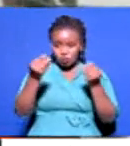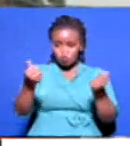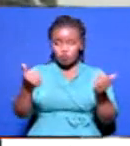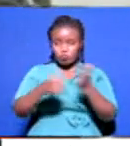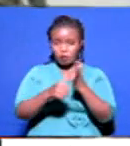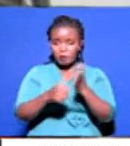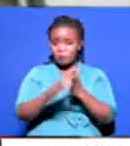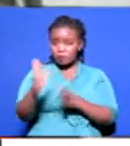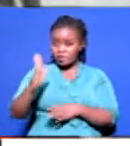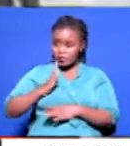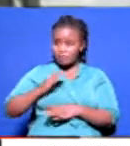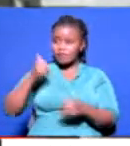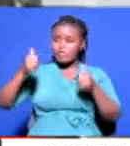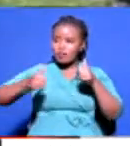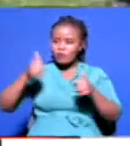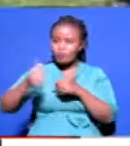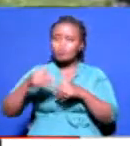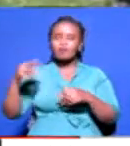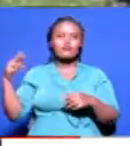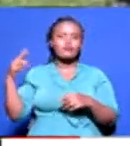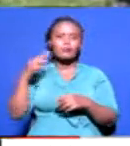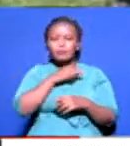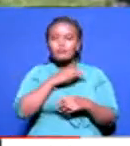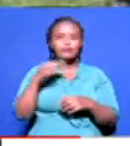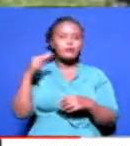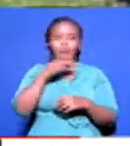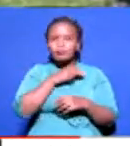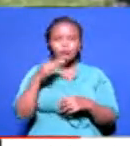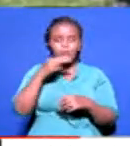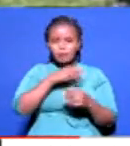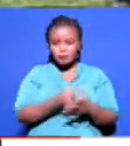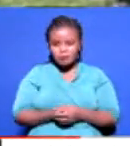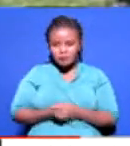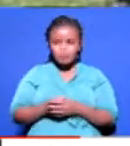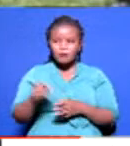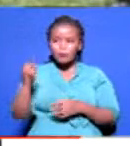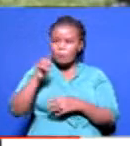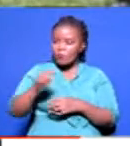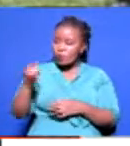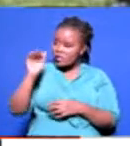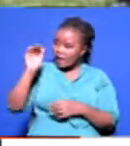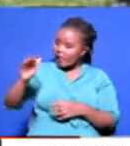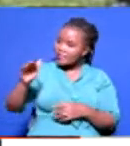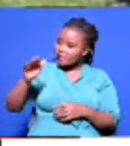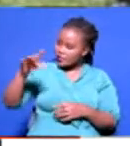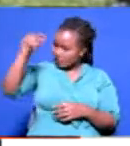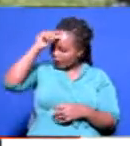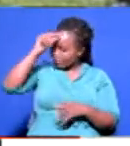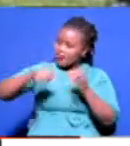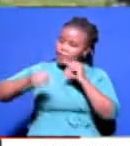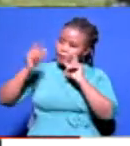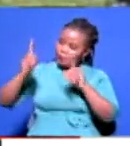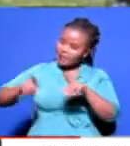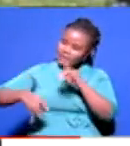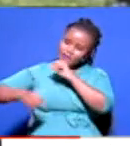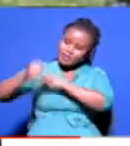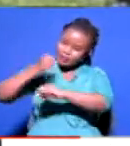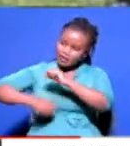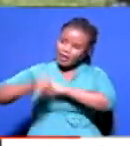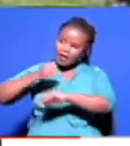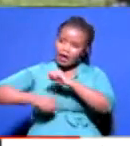is deteriorating by day. Tunaomba serikali ichukue hatua, iacto na hii maneno